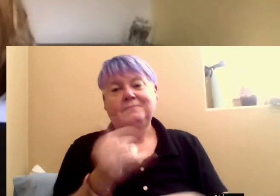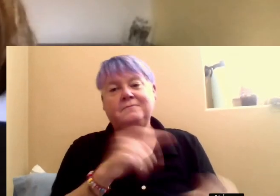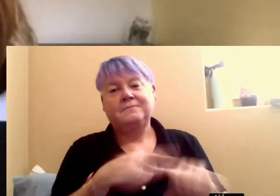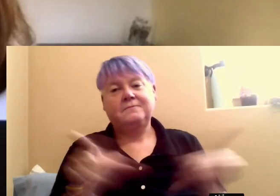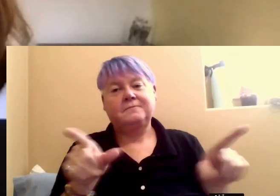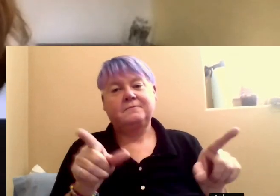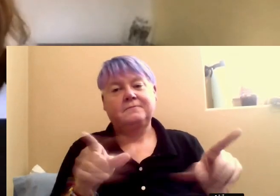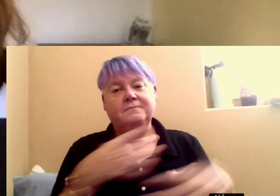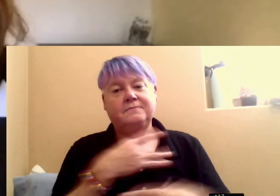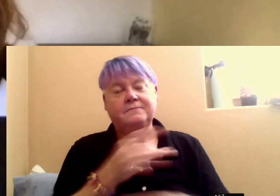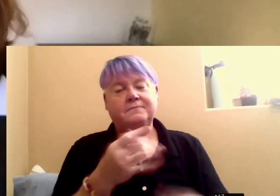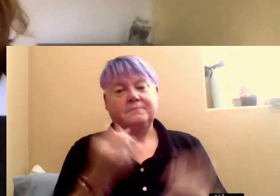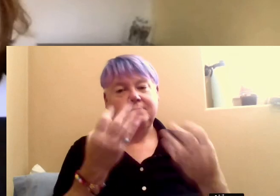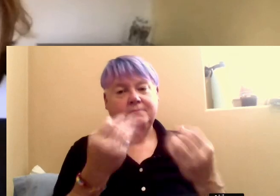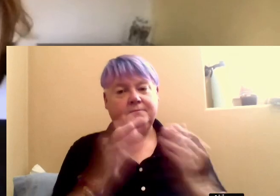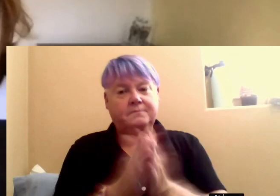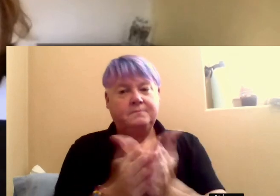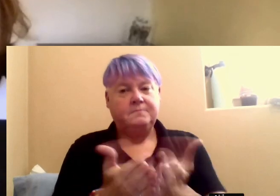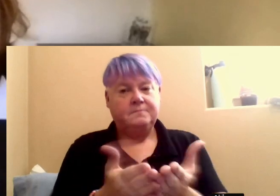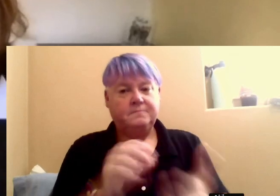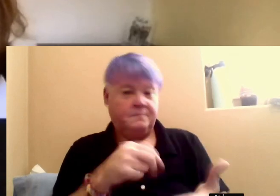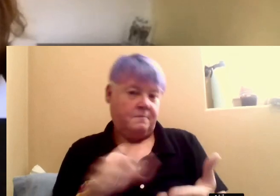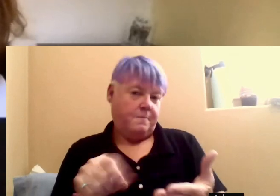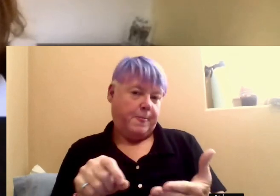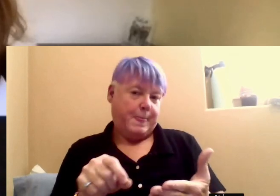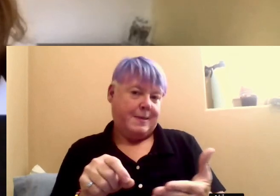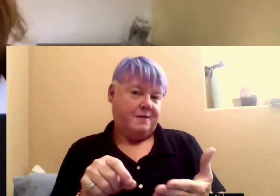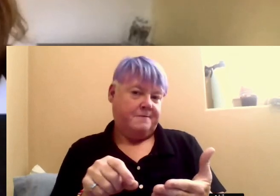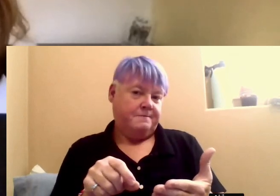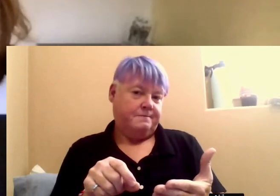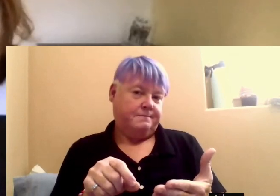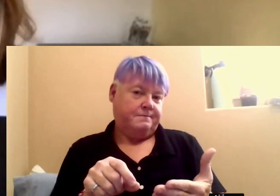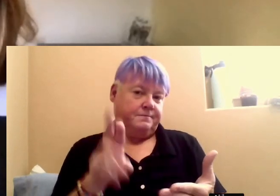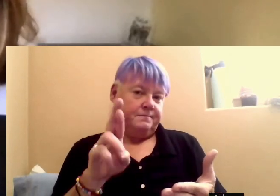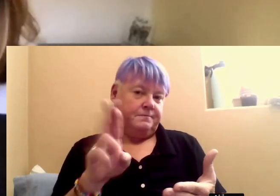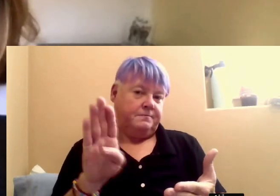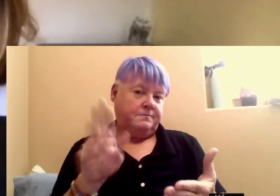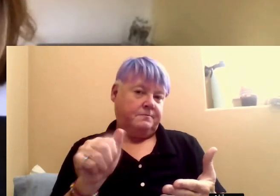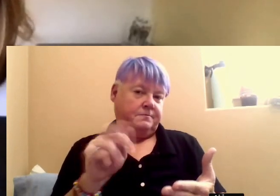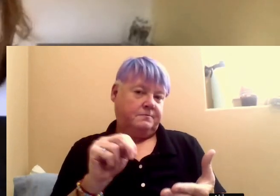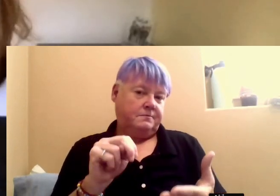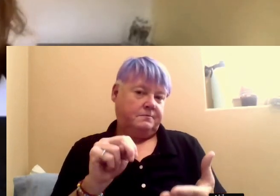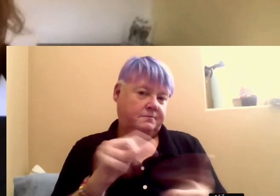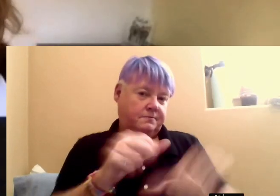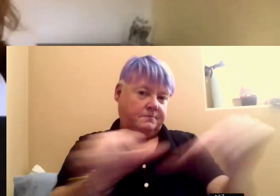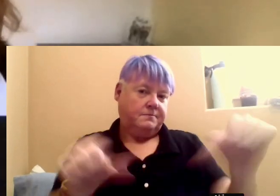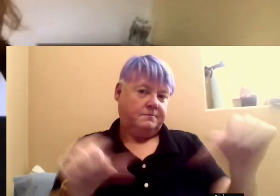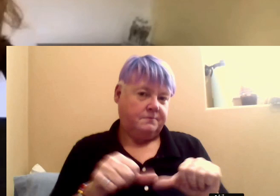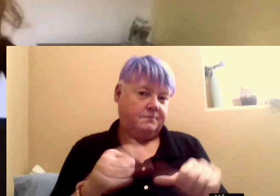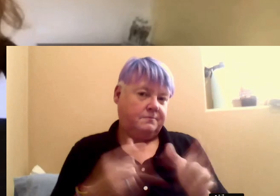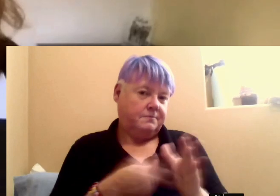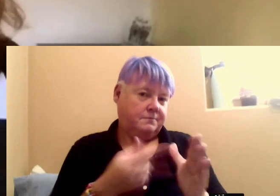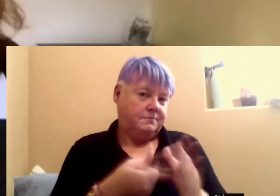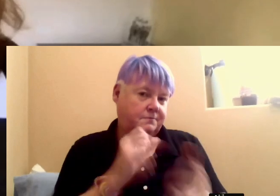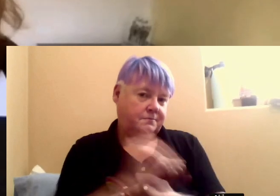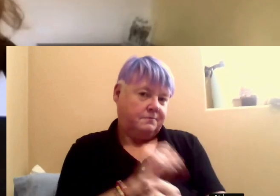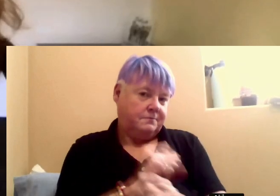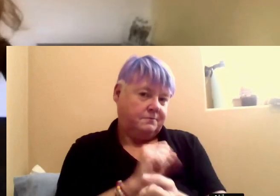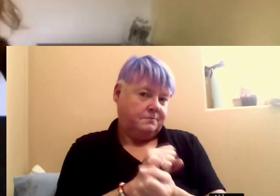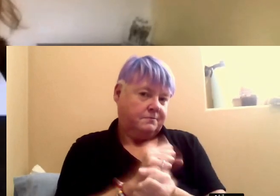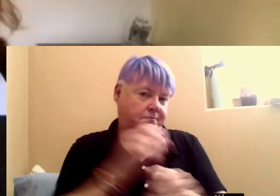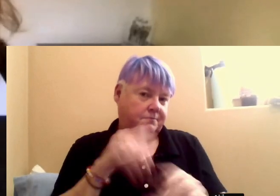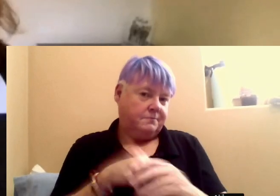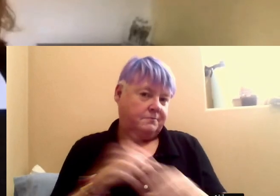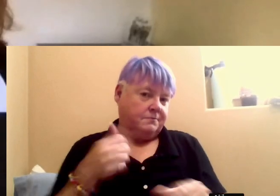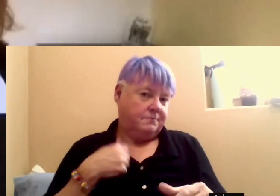lot of the books that I write, they're all fairly urban locales, and sometimes they don't work as well in a Canadian city.